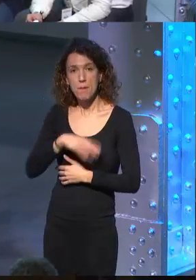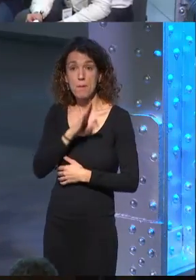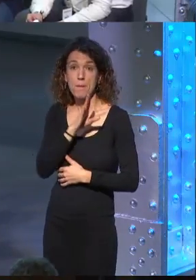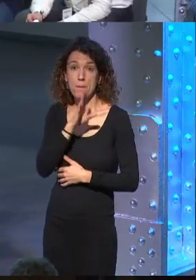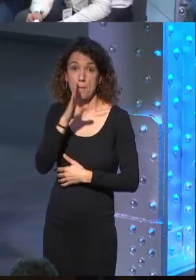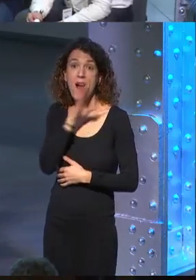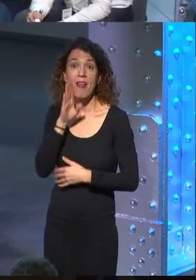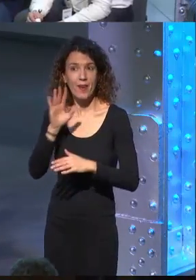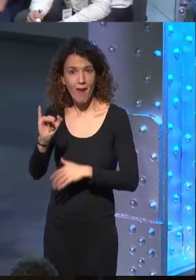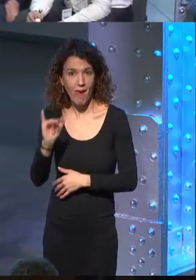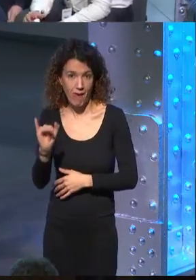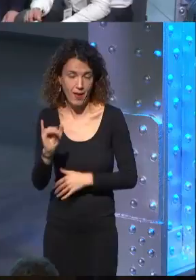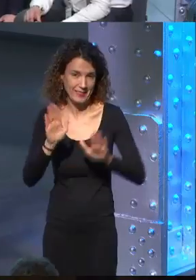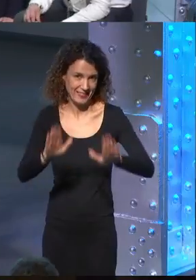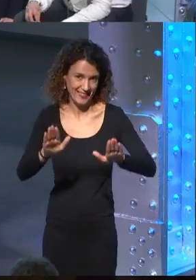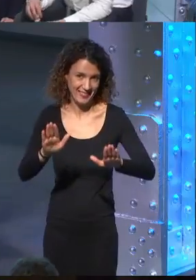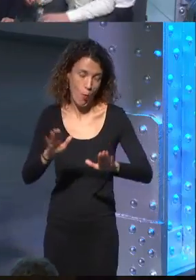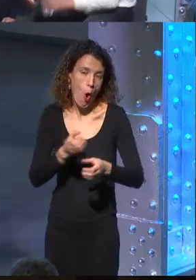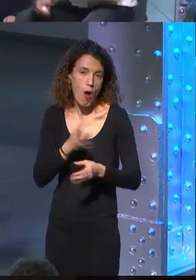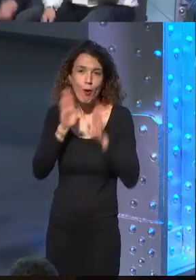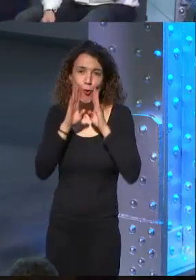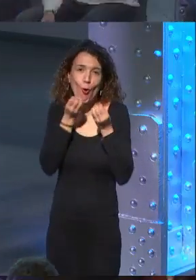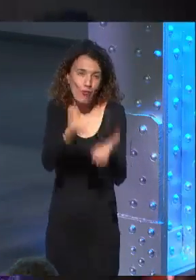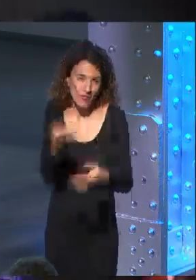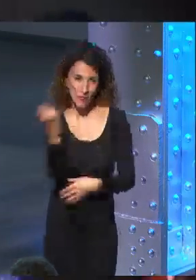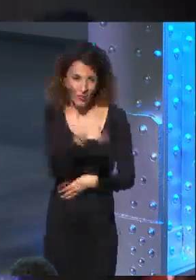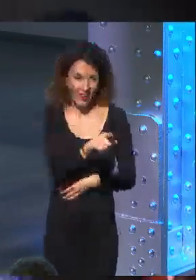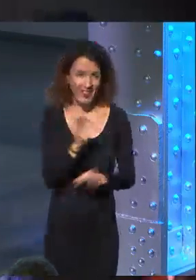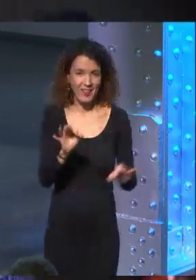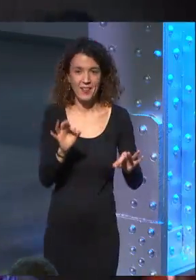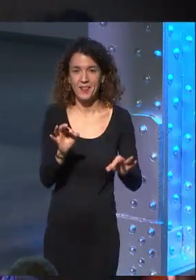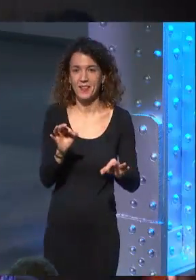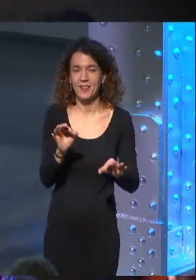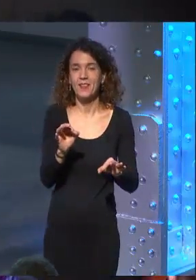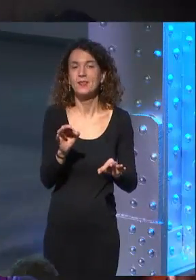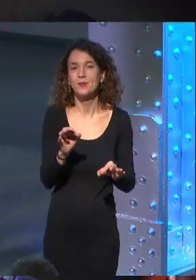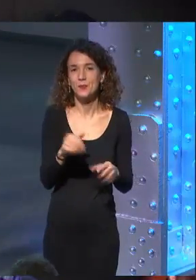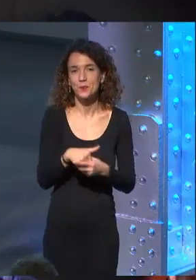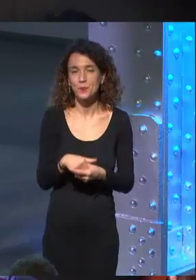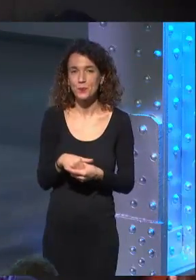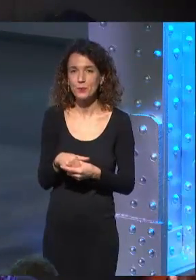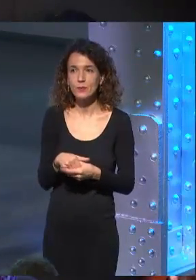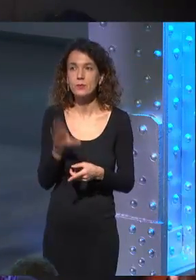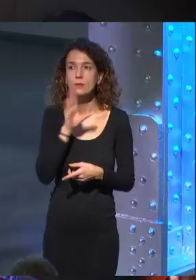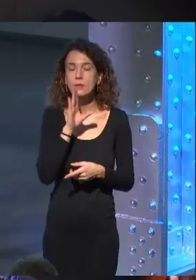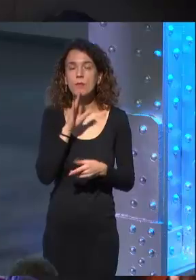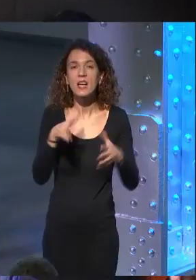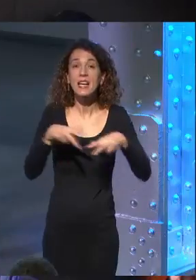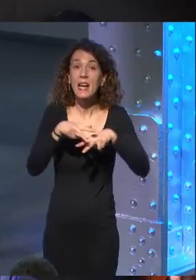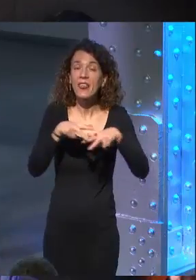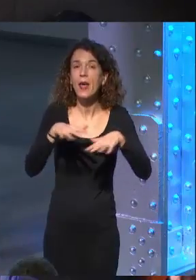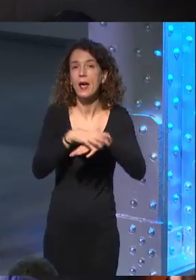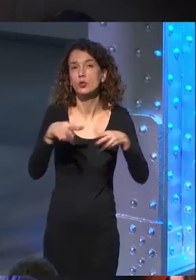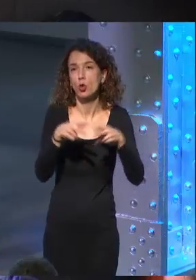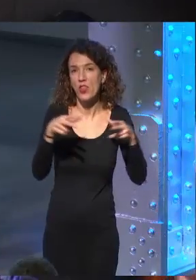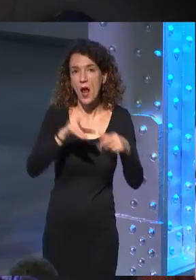them. So their mothers are in the audience, so you don't have to confess, okay, against you. But